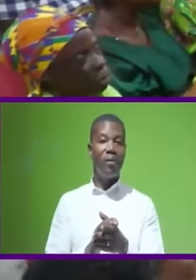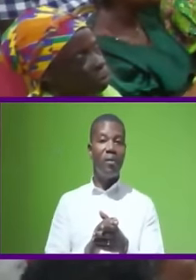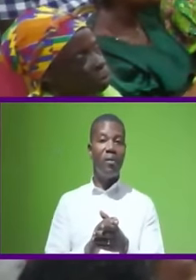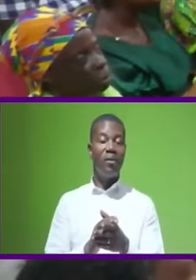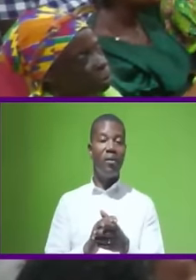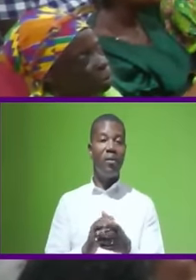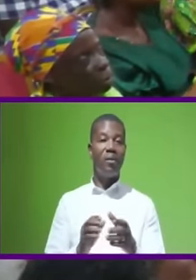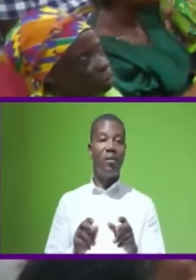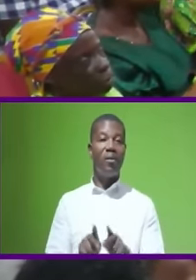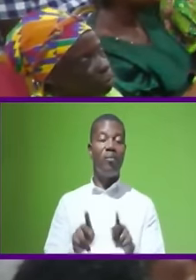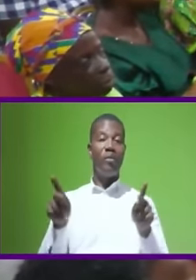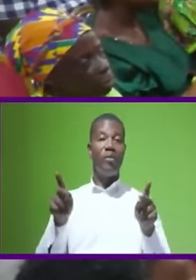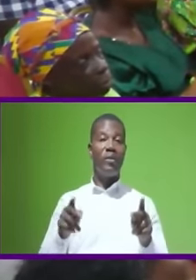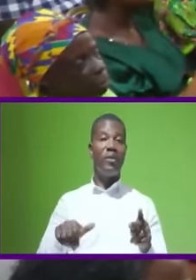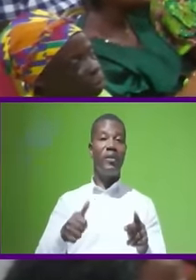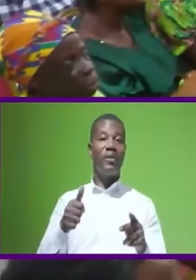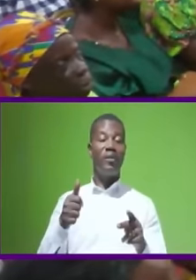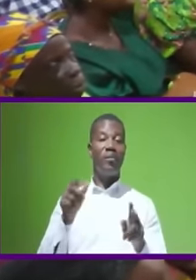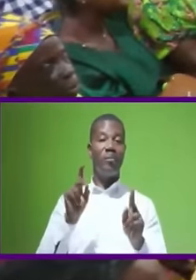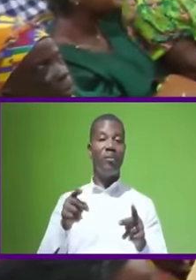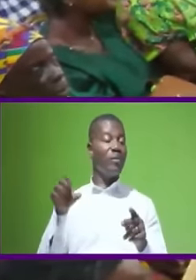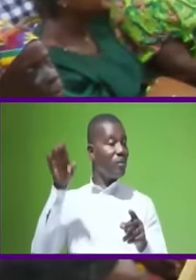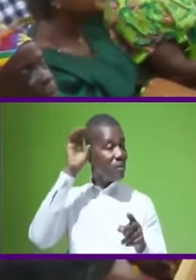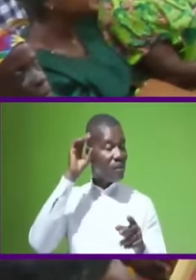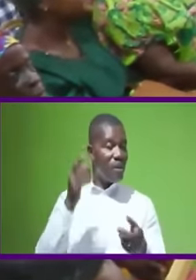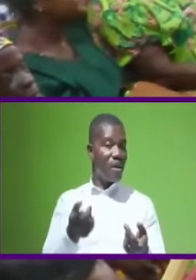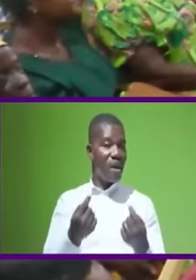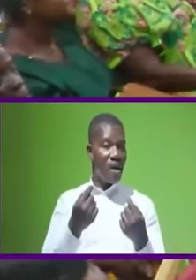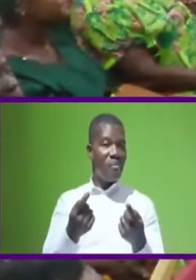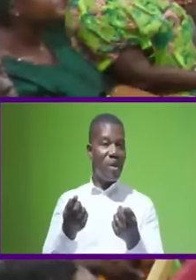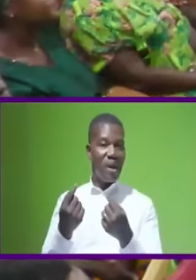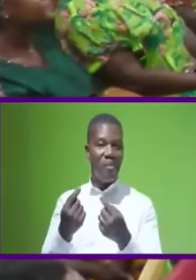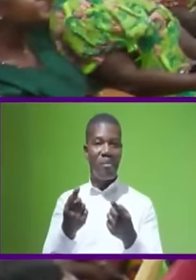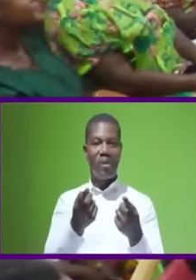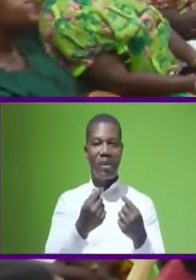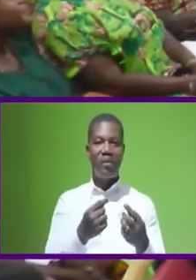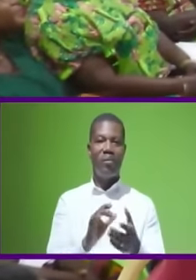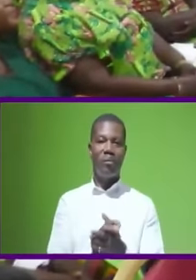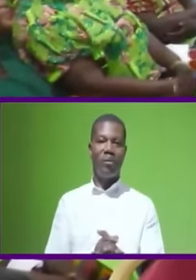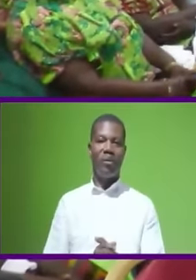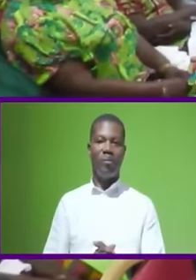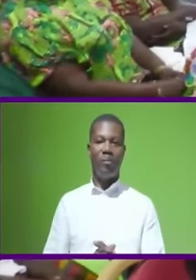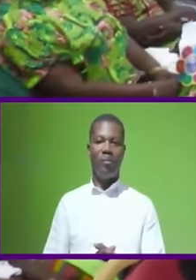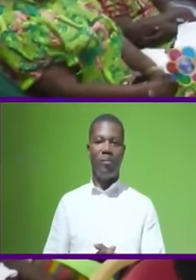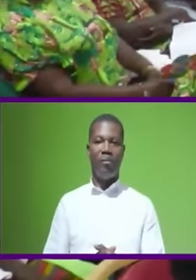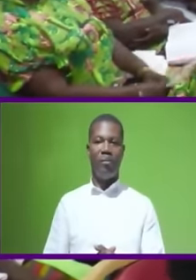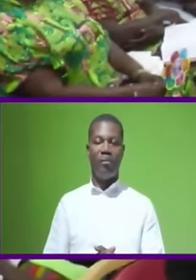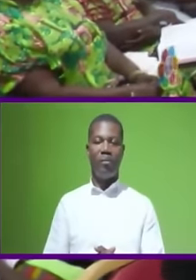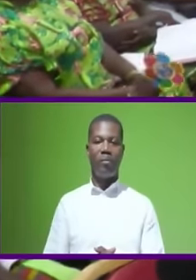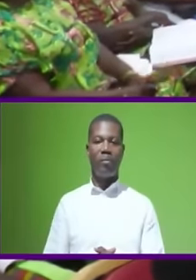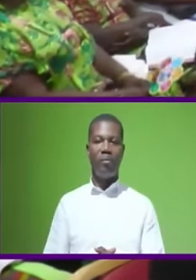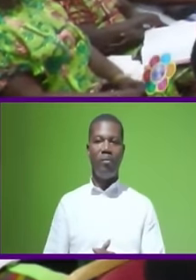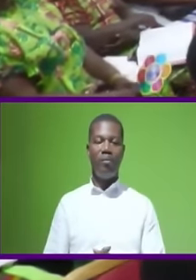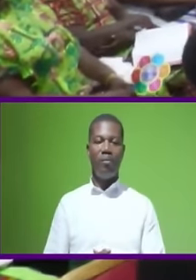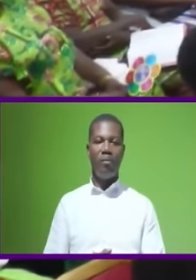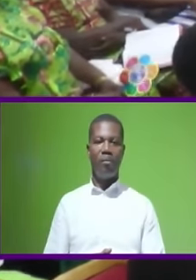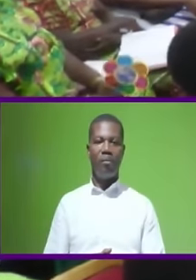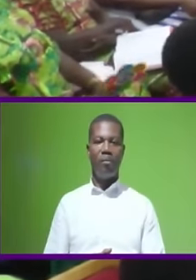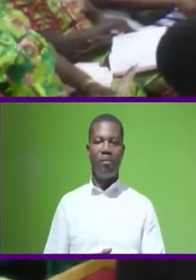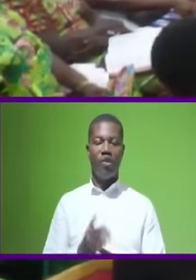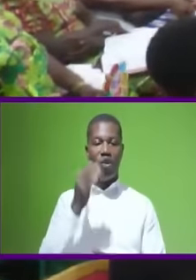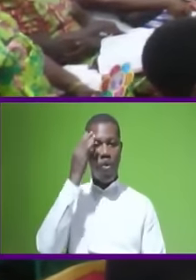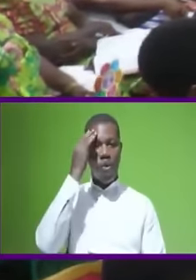your baby, I know about. But suddenly it is all over the place that everyone is coming from all